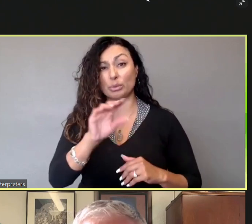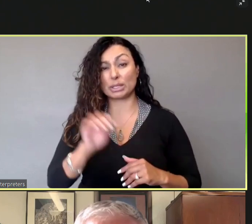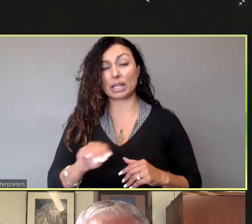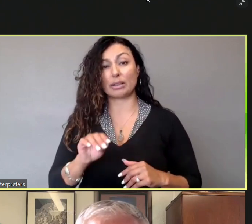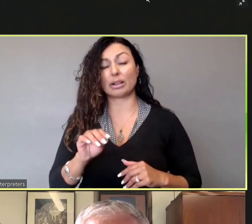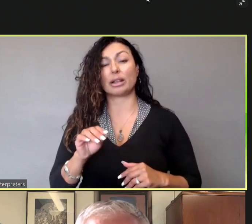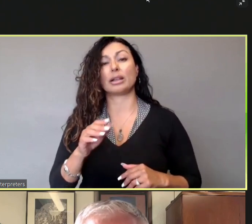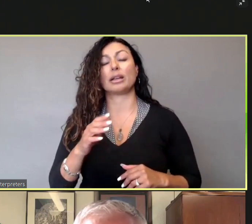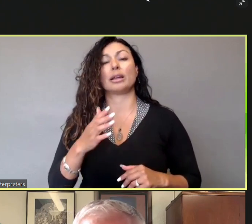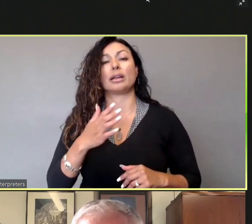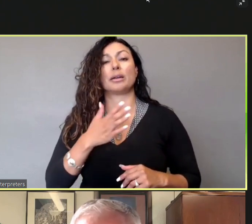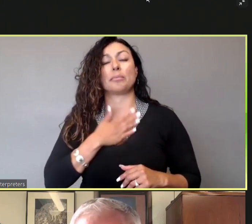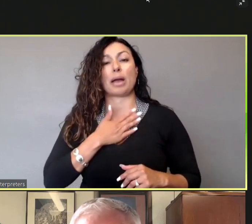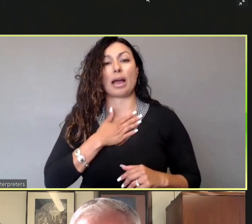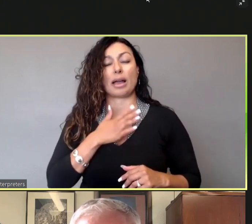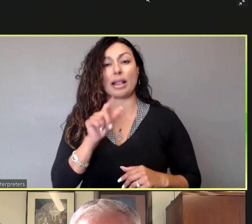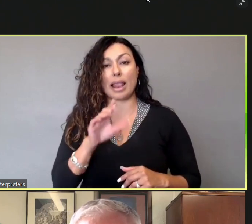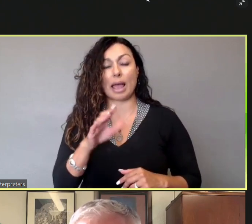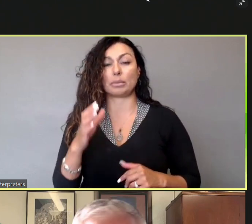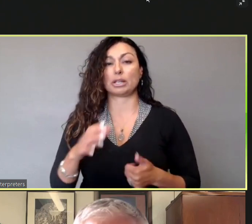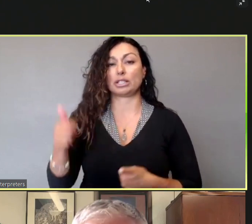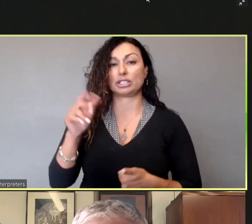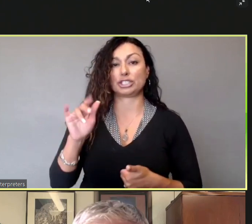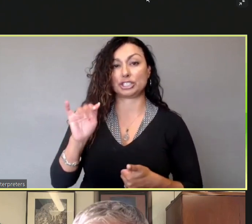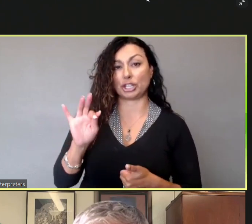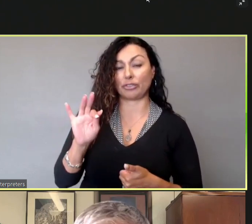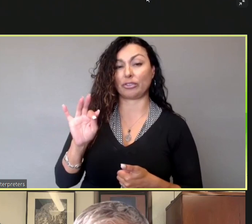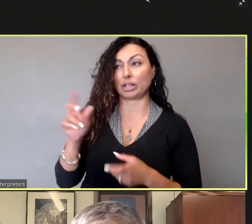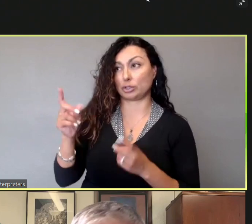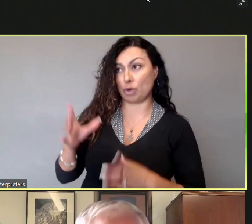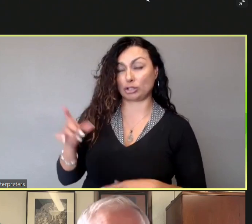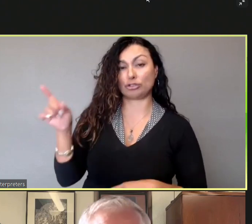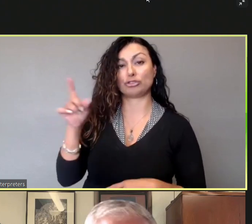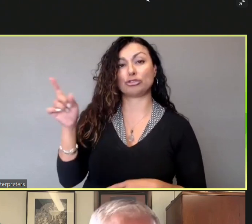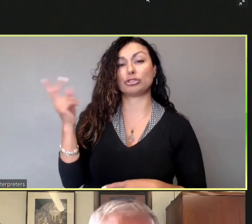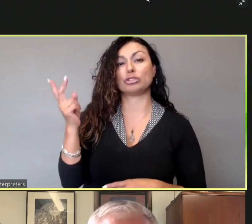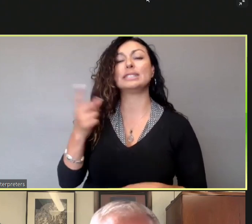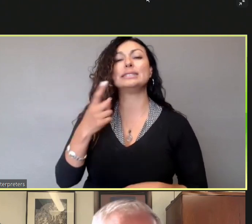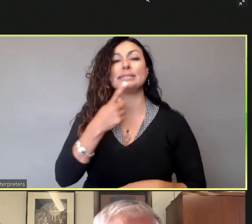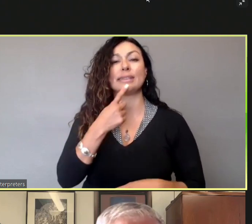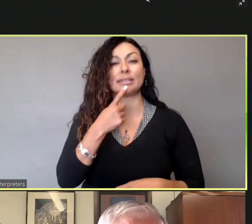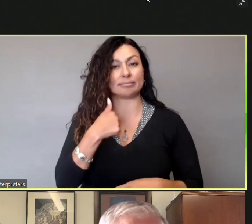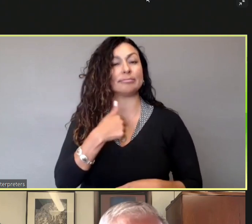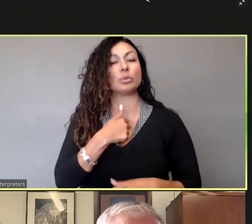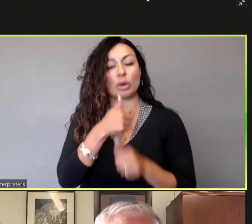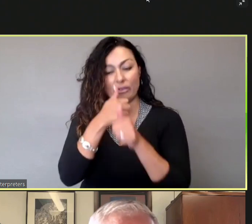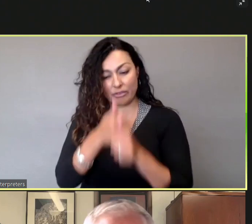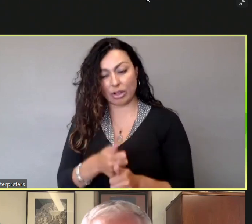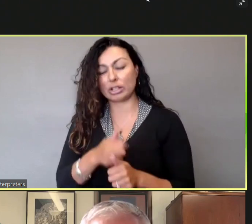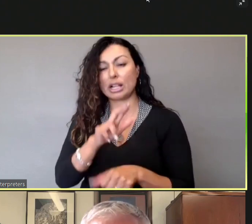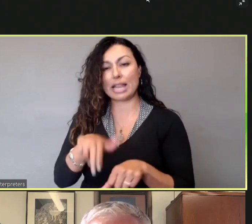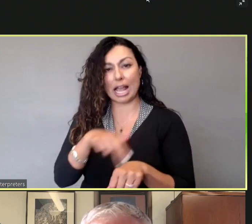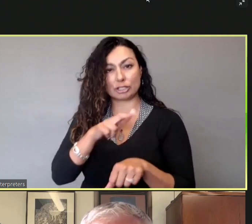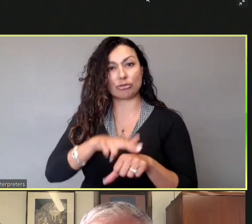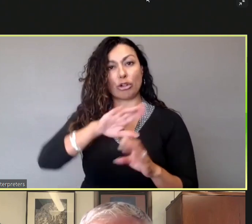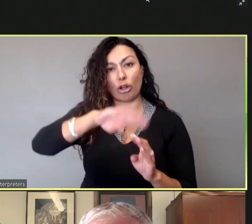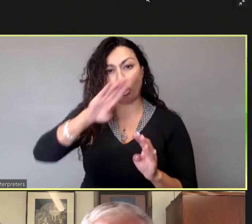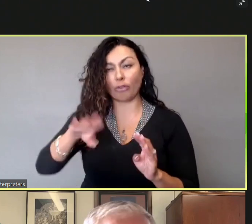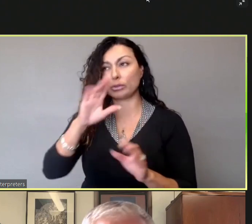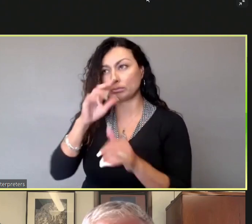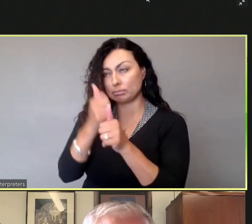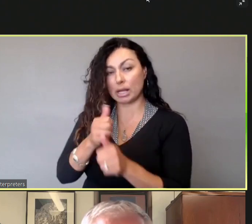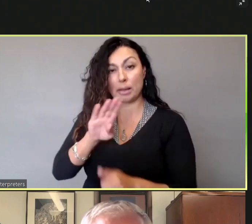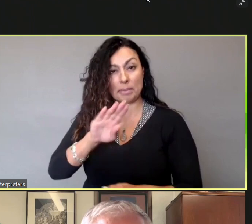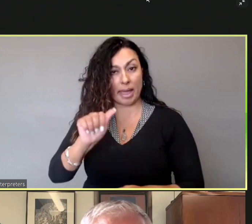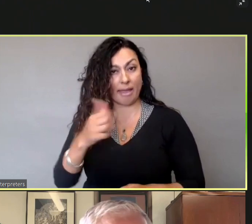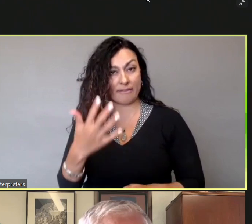Edwards, our lab chief and director, tells us we're certain to follow the national curve. And so BA.5 will be